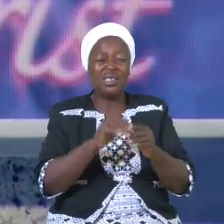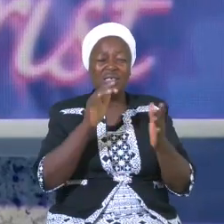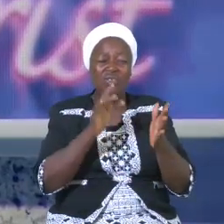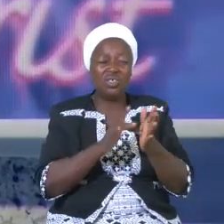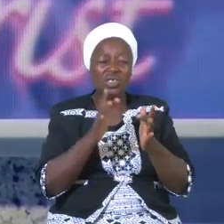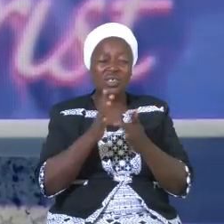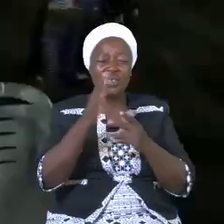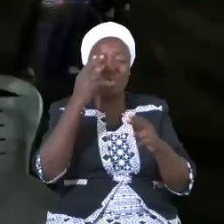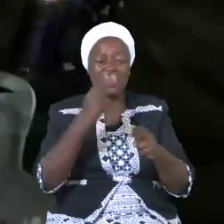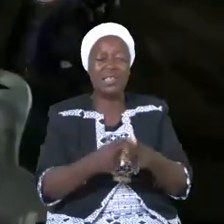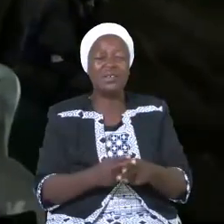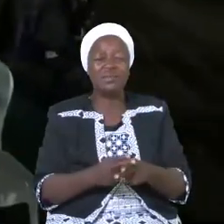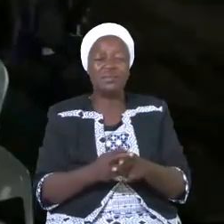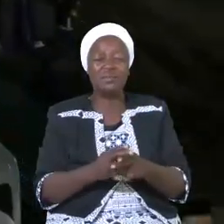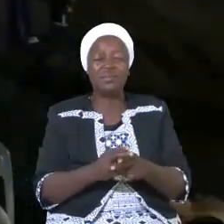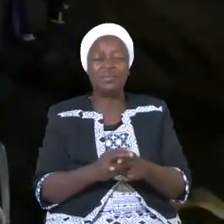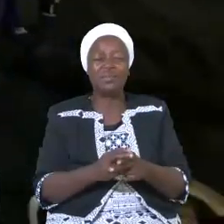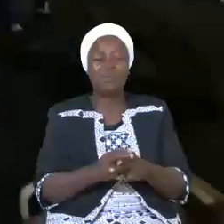name